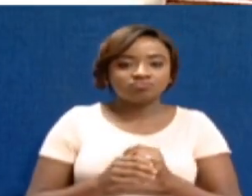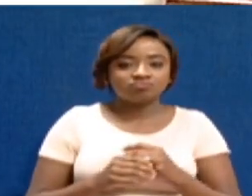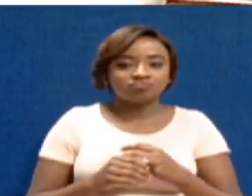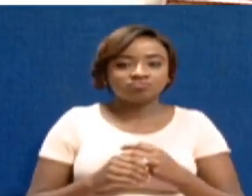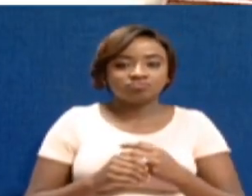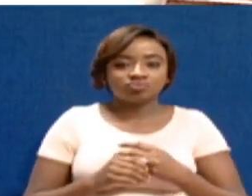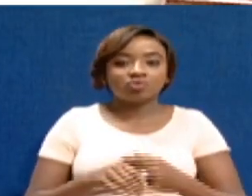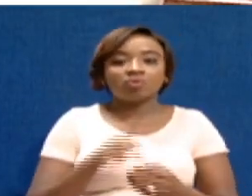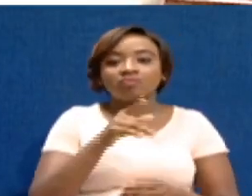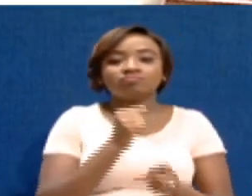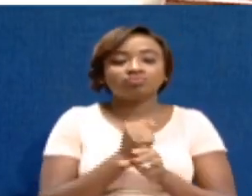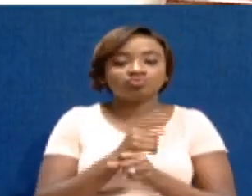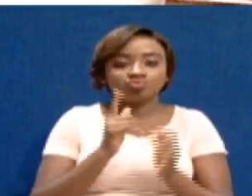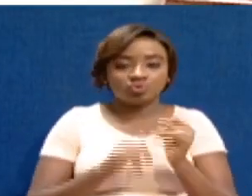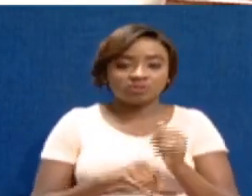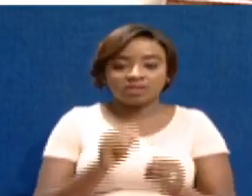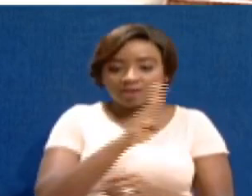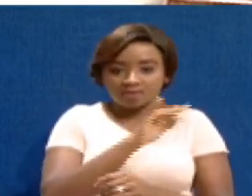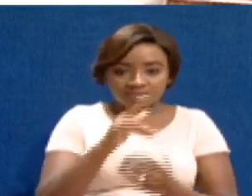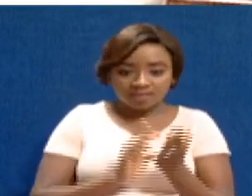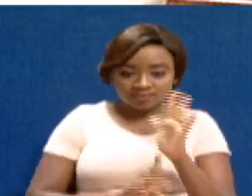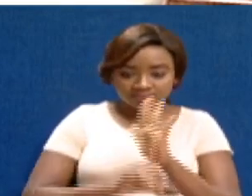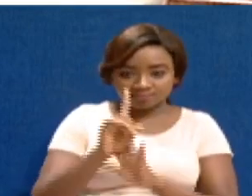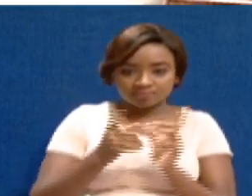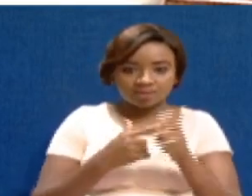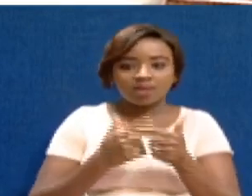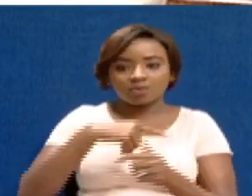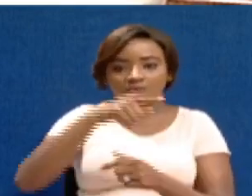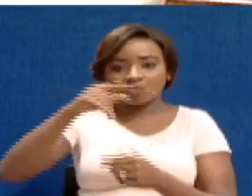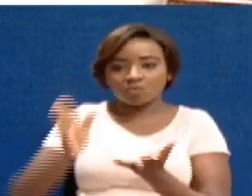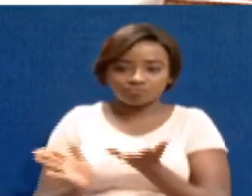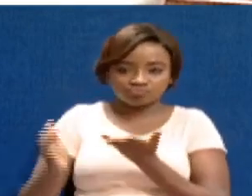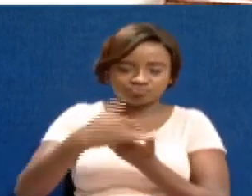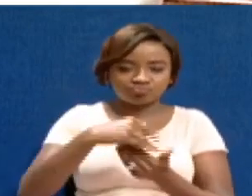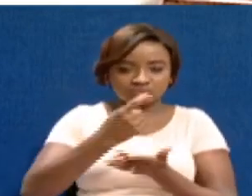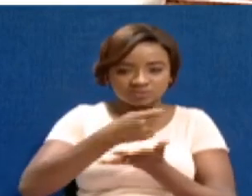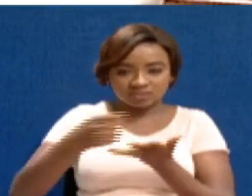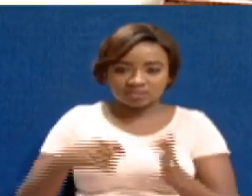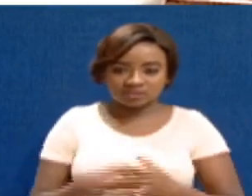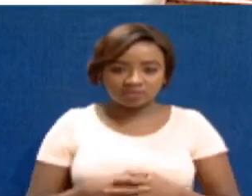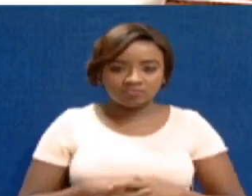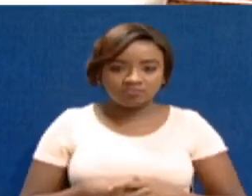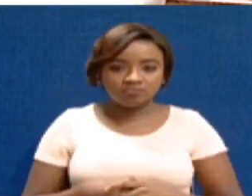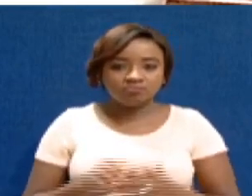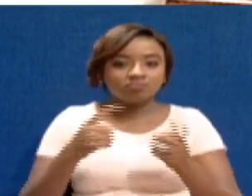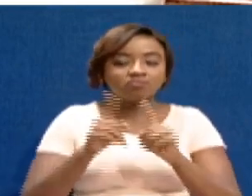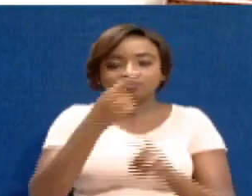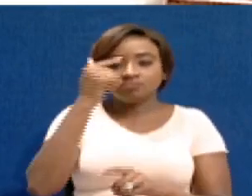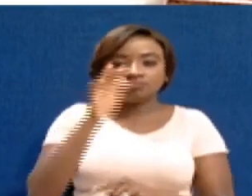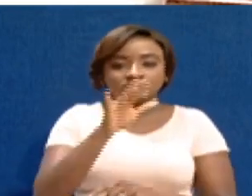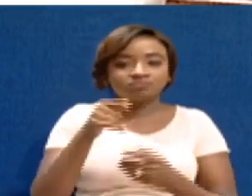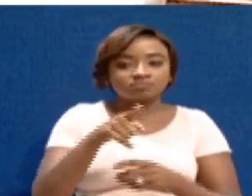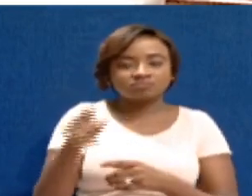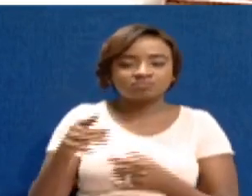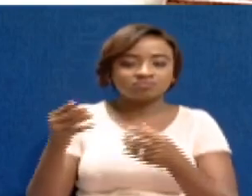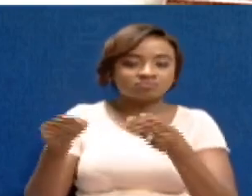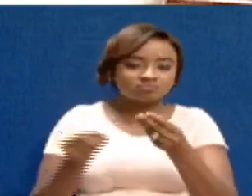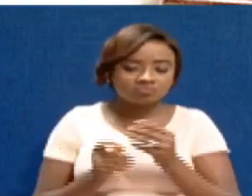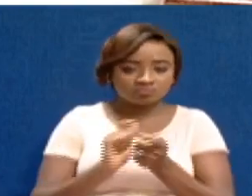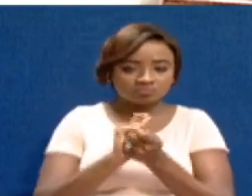amongst ourselves what do we think are the issues. They actually spoke to the people of Kenya. So to say that it's not coming from the